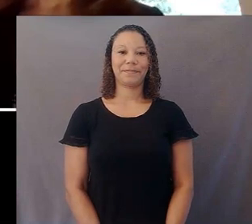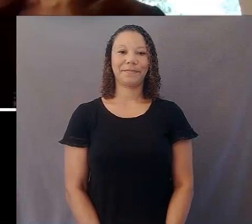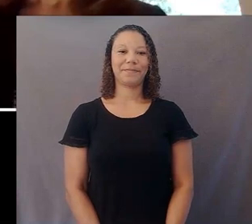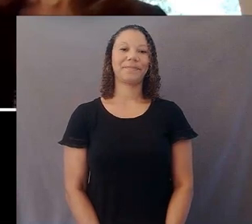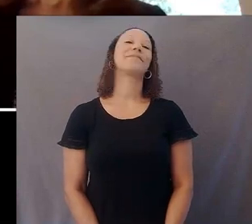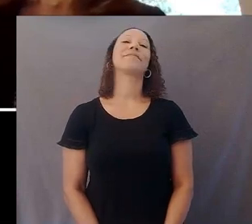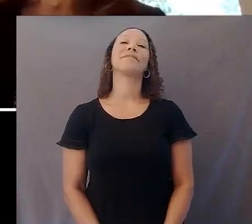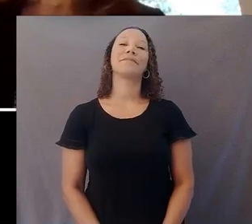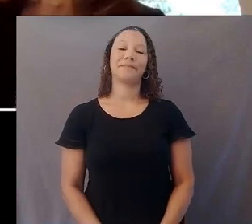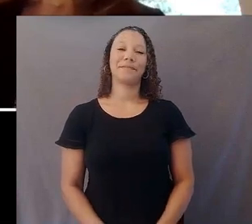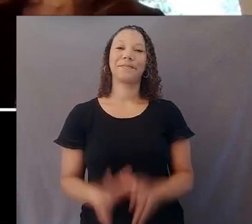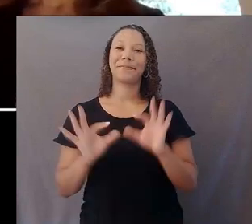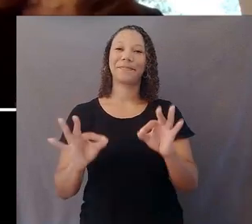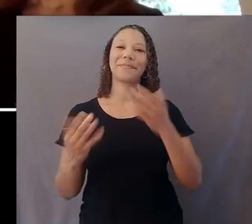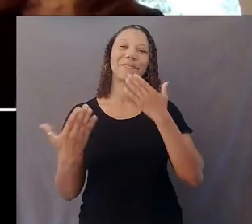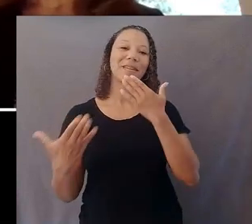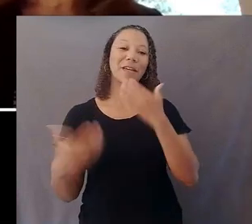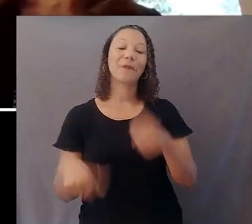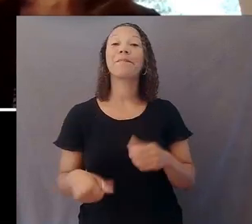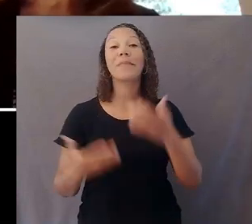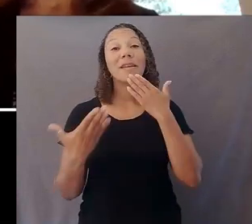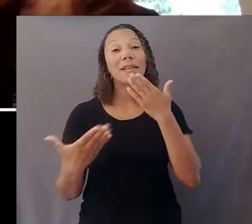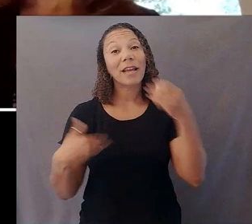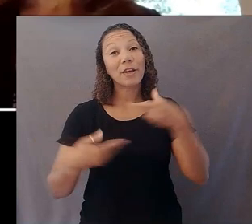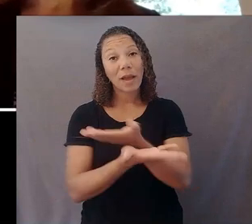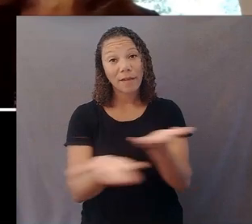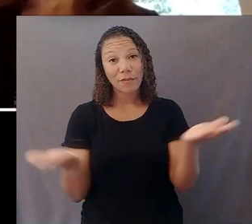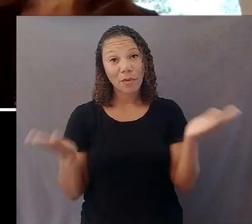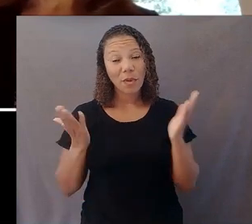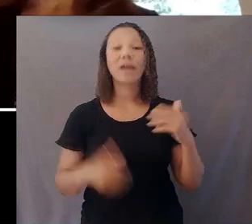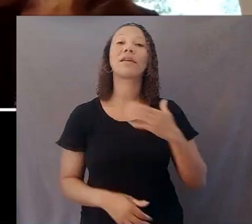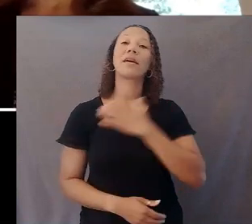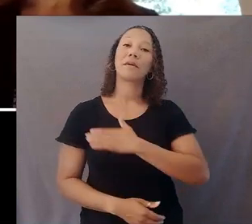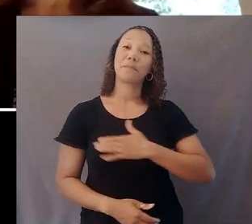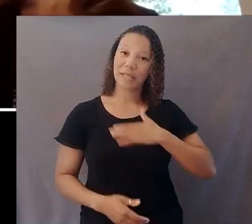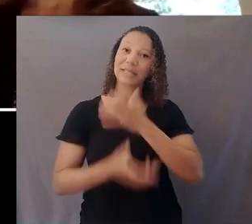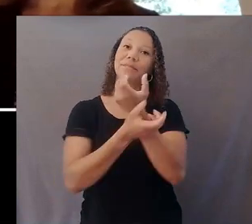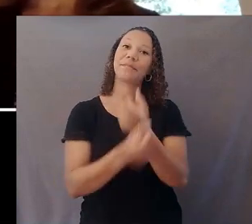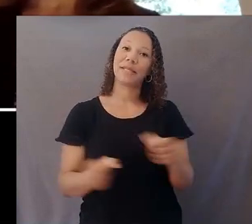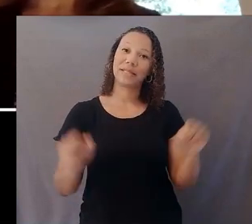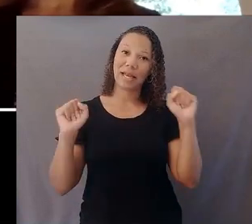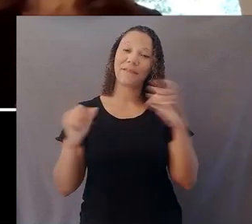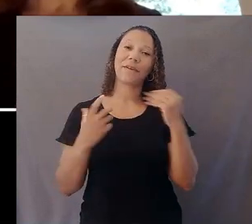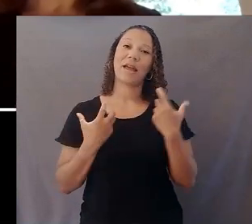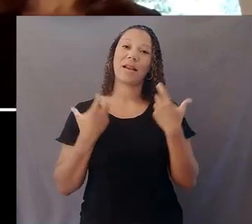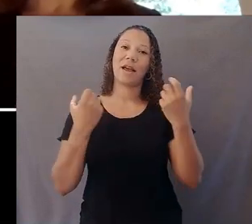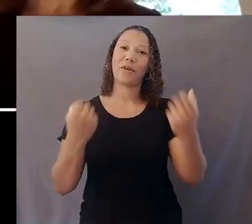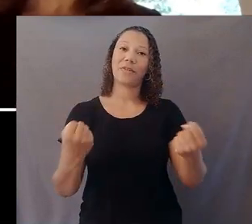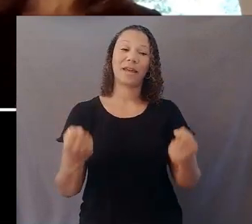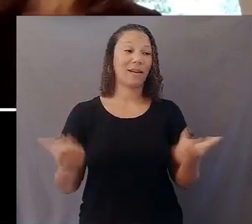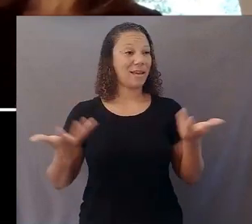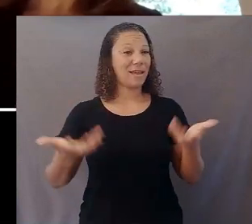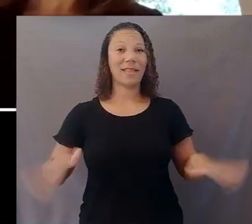gracias. Thank you to everyone, and please stay safe and stay healthy. That's